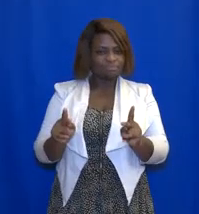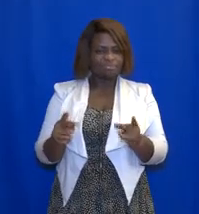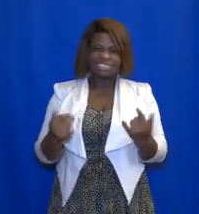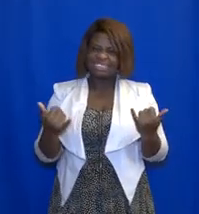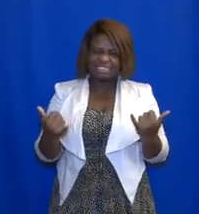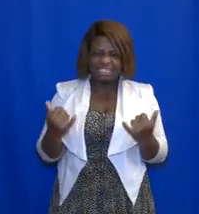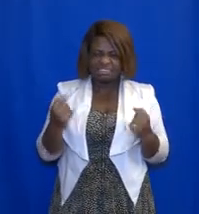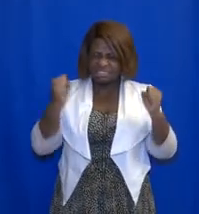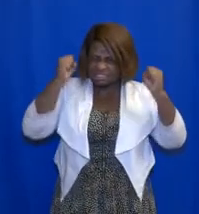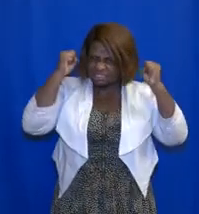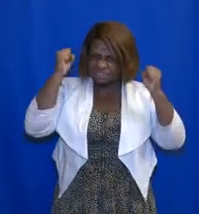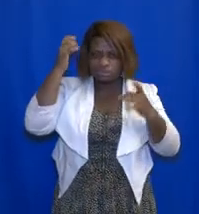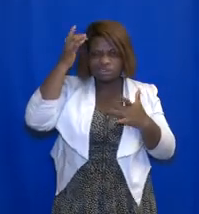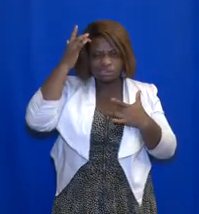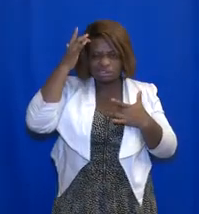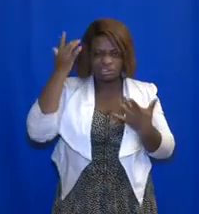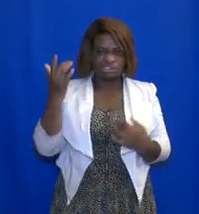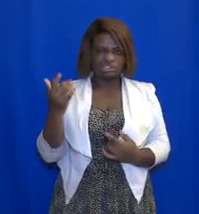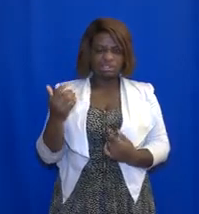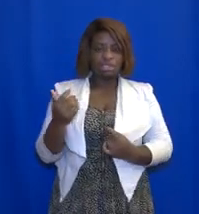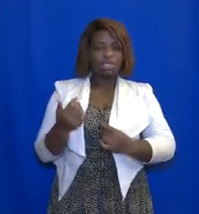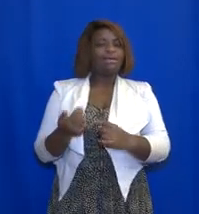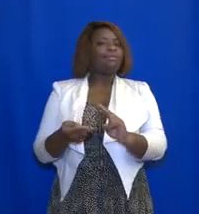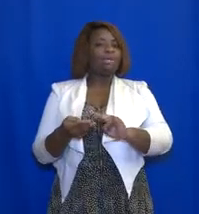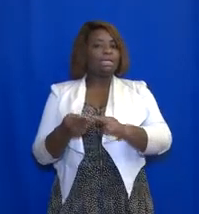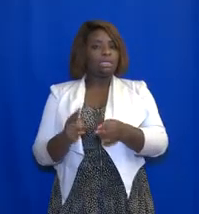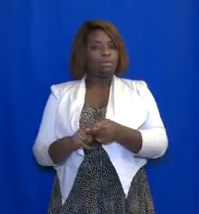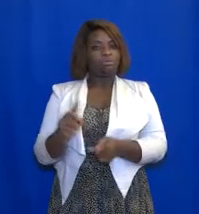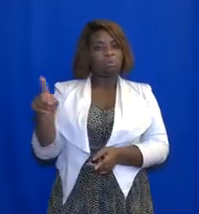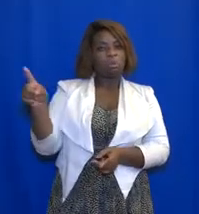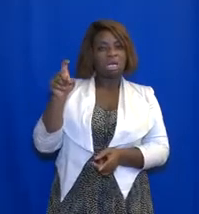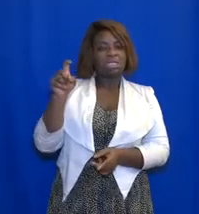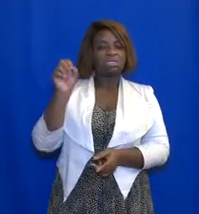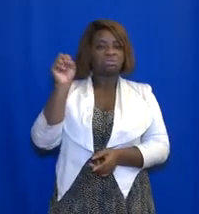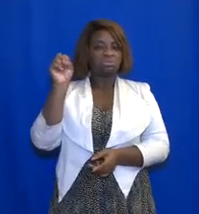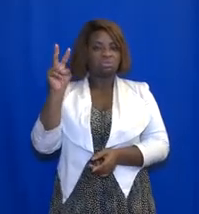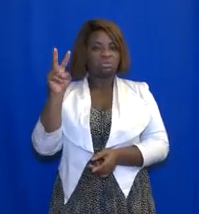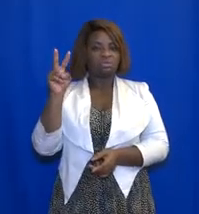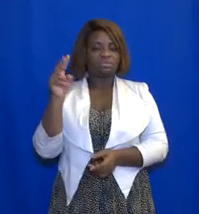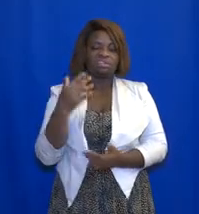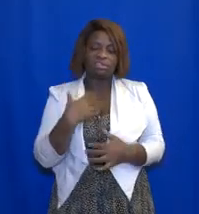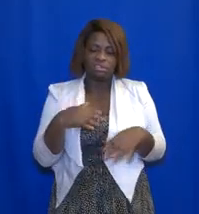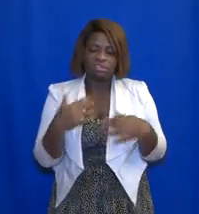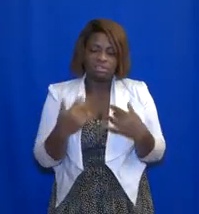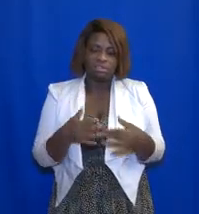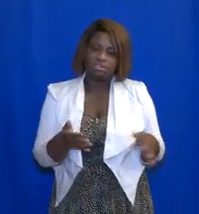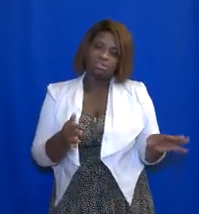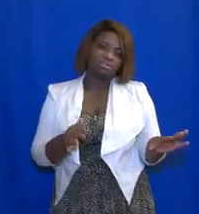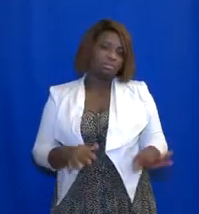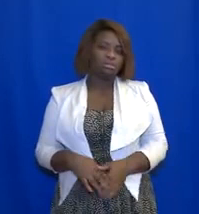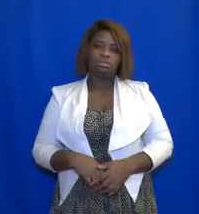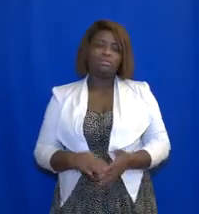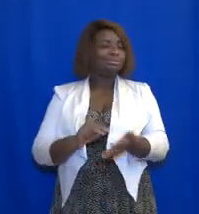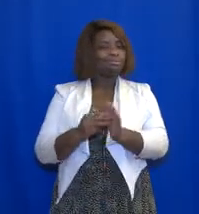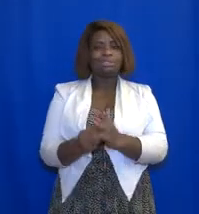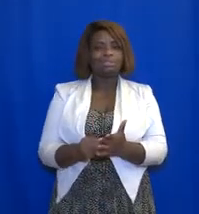severely and critically ill, and we have a total of 112 sad deaths, constituting